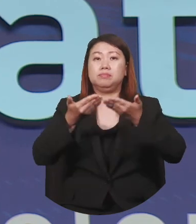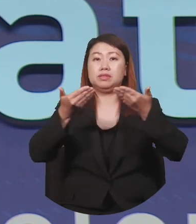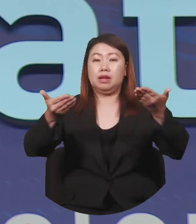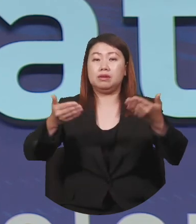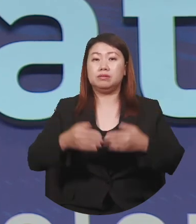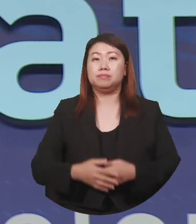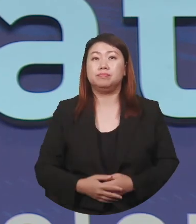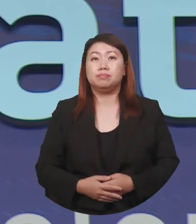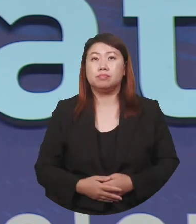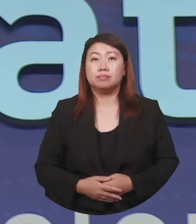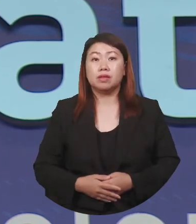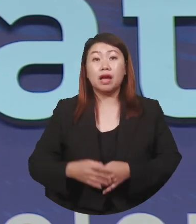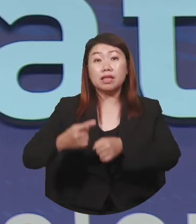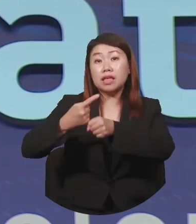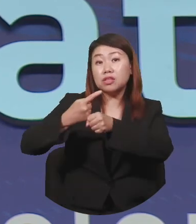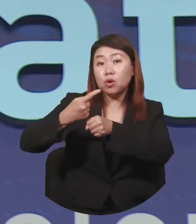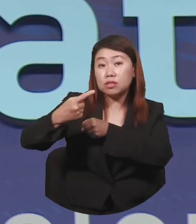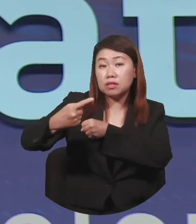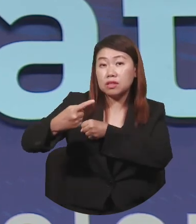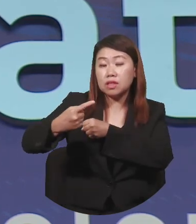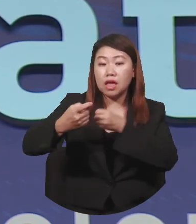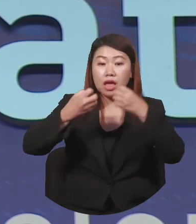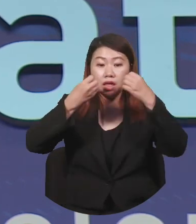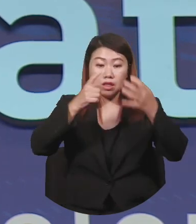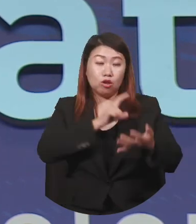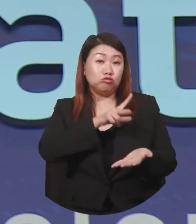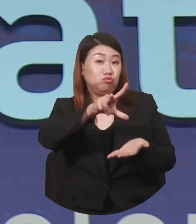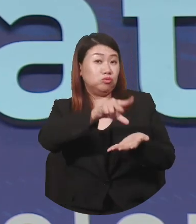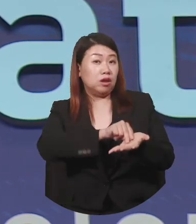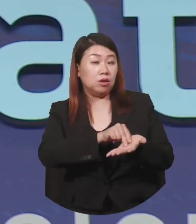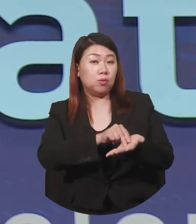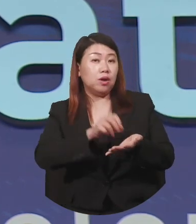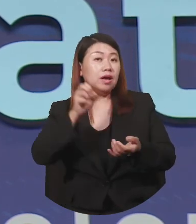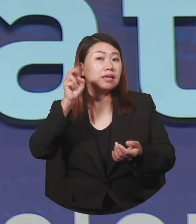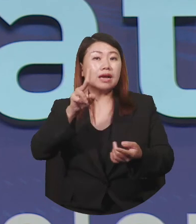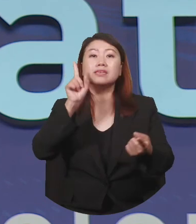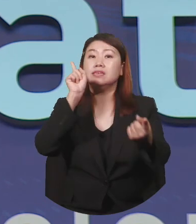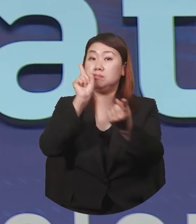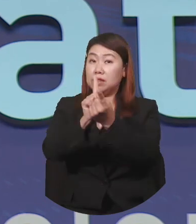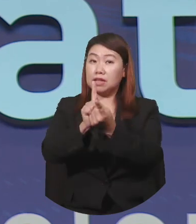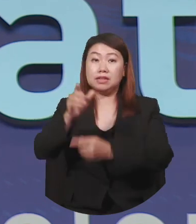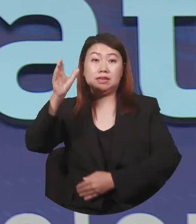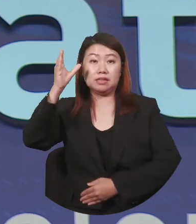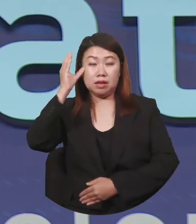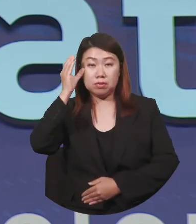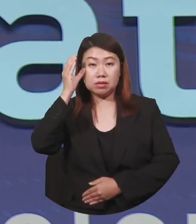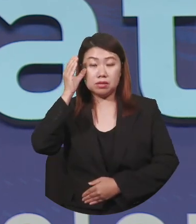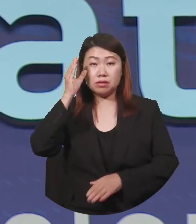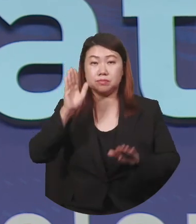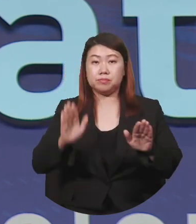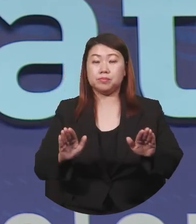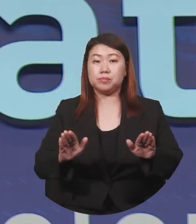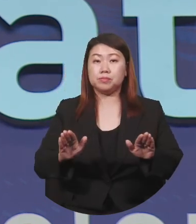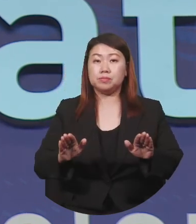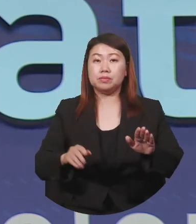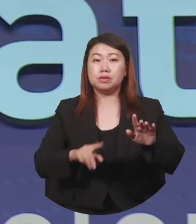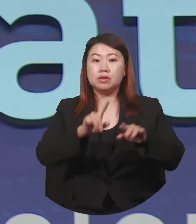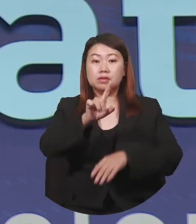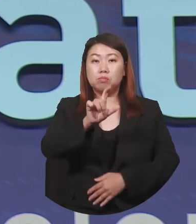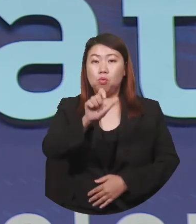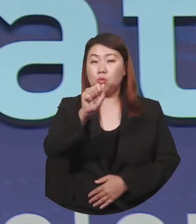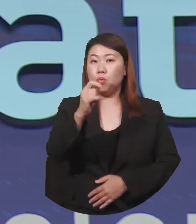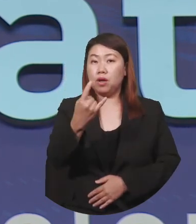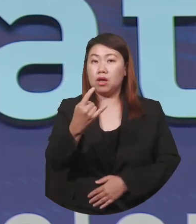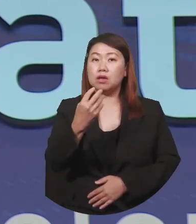event. With that, allow me to declare the closing of the 15th Seoul ODA